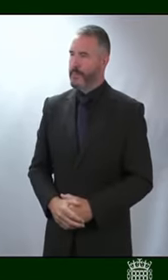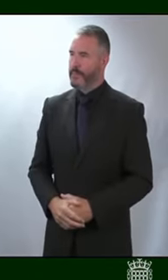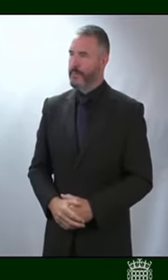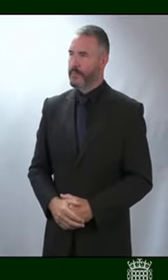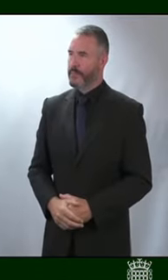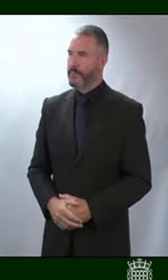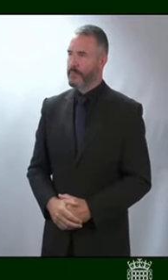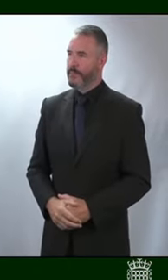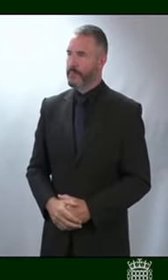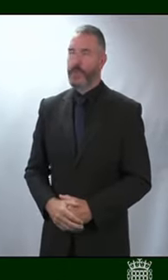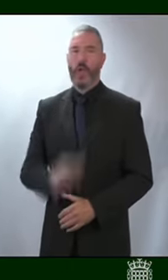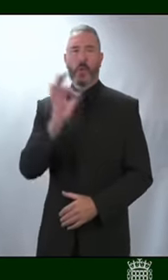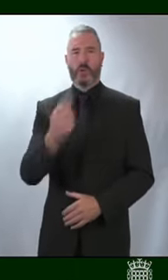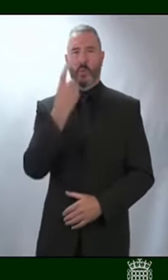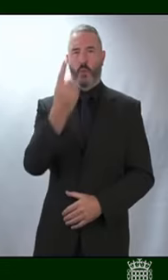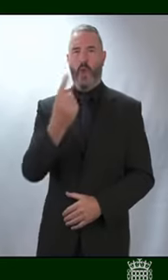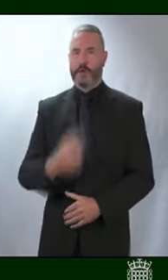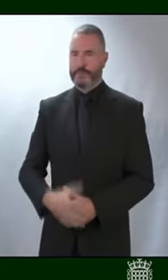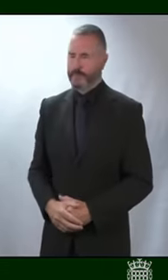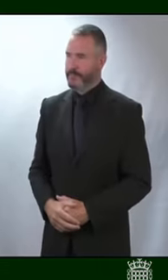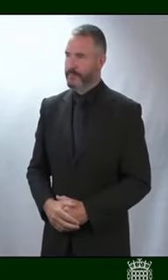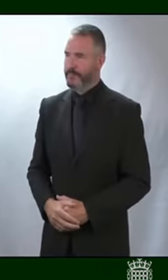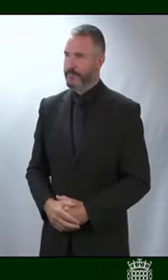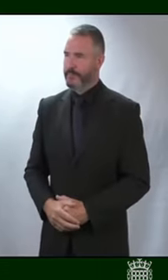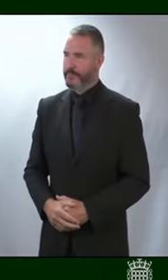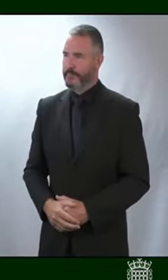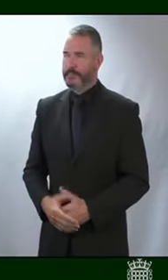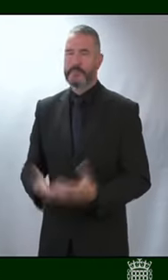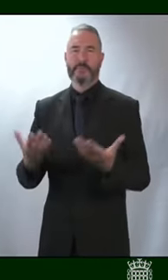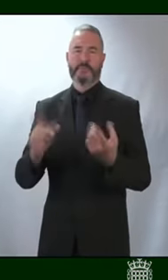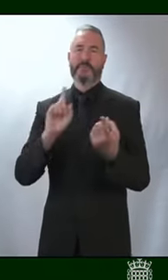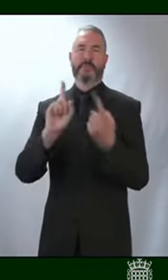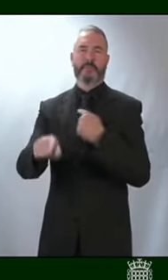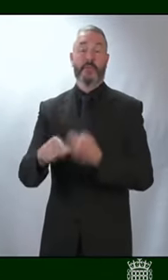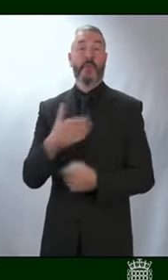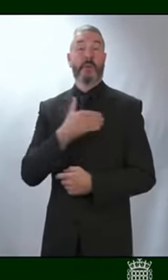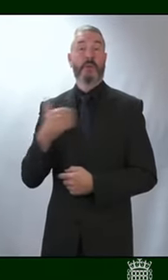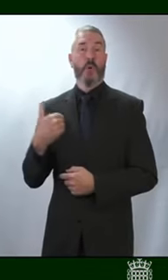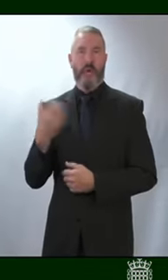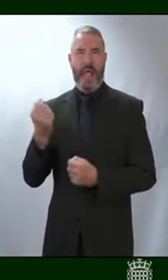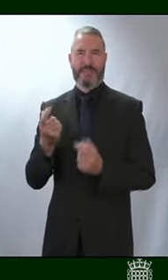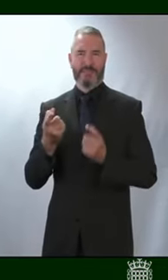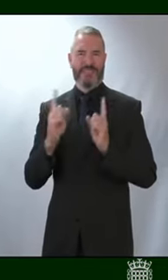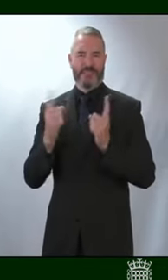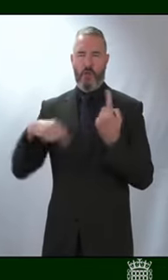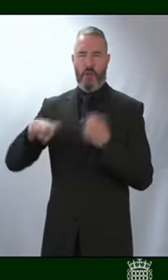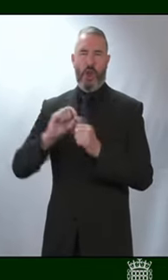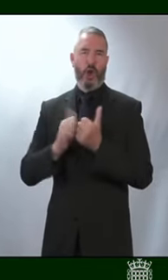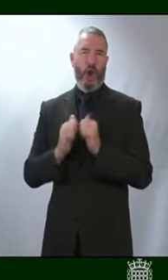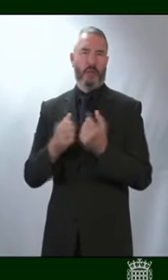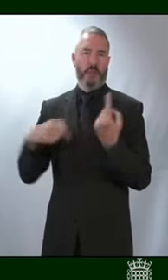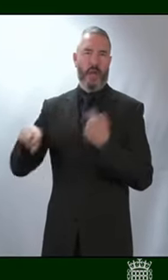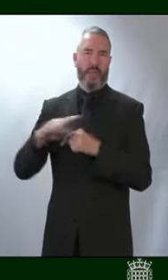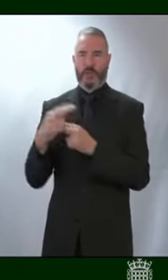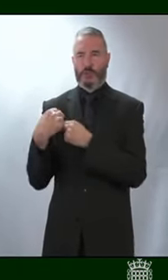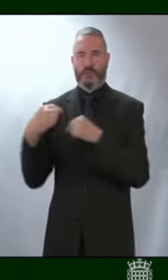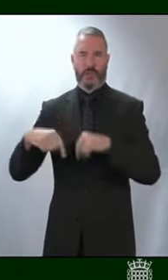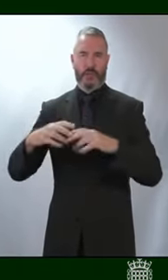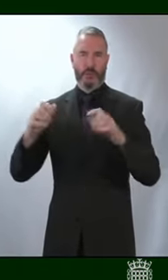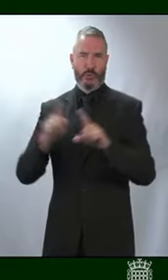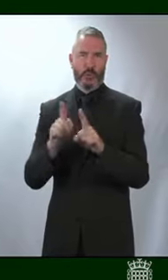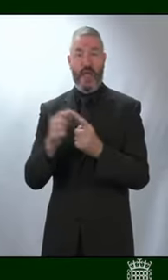Number 1, Mr. Speaker. Prime Minister. Mr. Speaker, this morning I had meetings with ministerial colleagues and others. In addition to my duties in this House, I